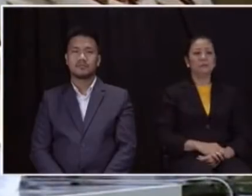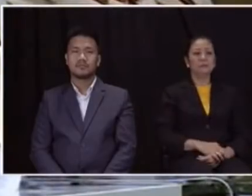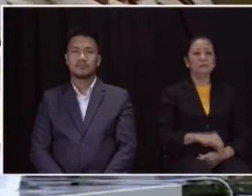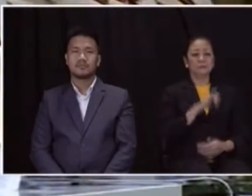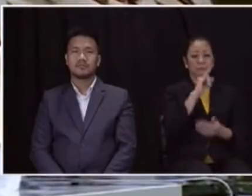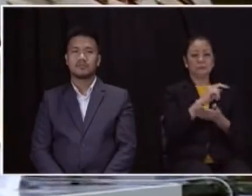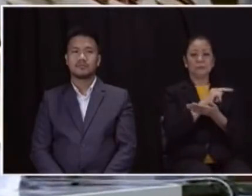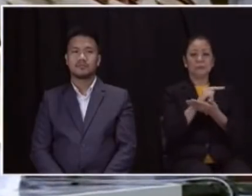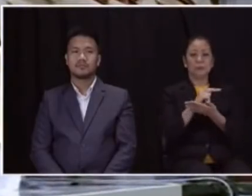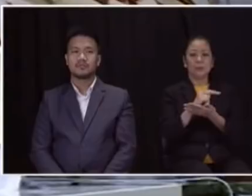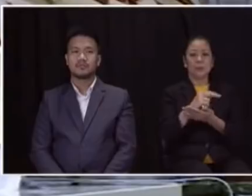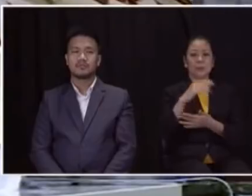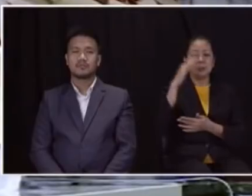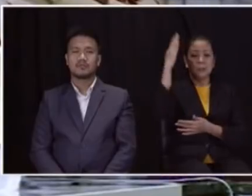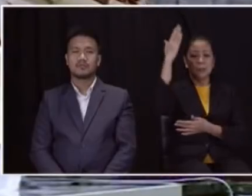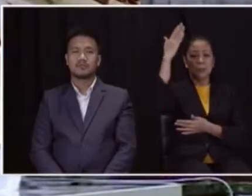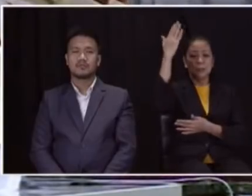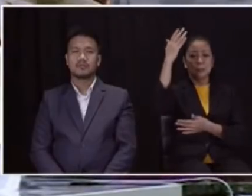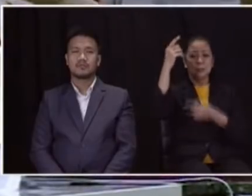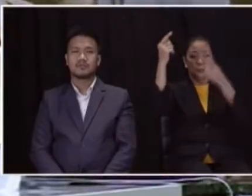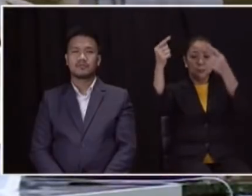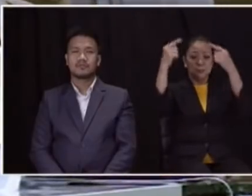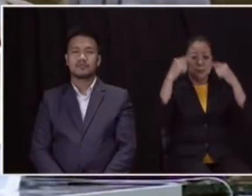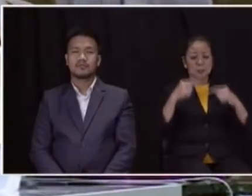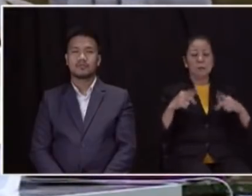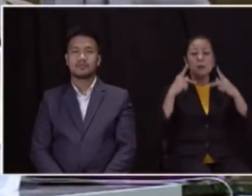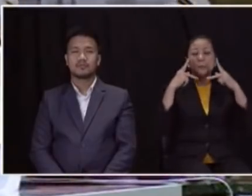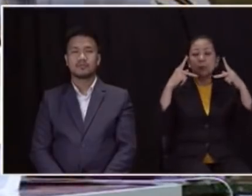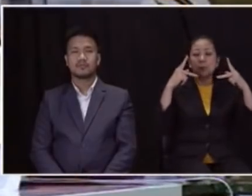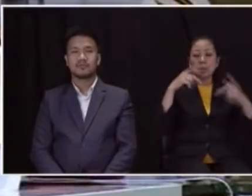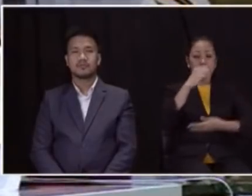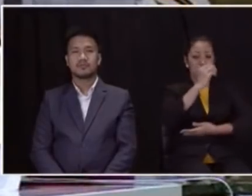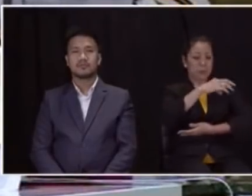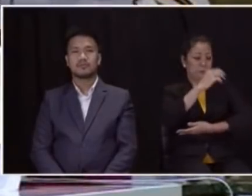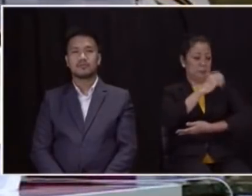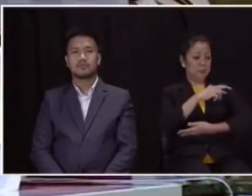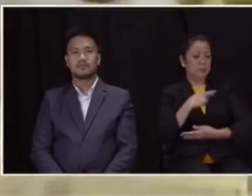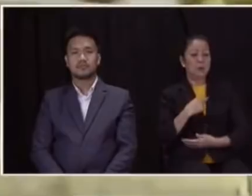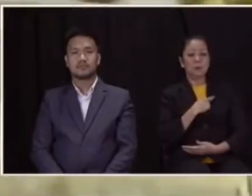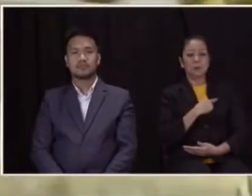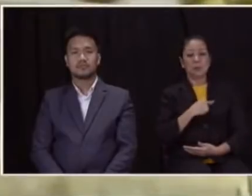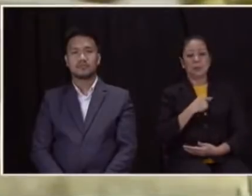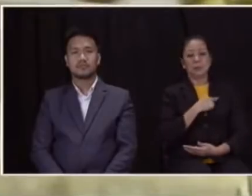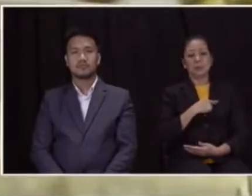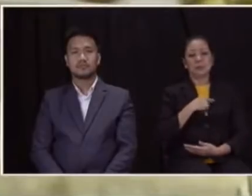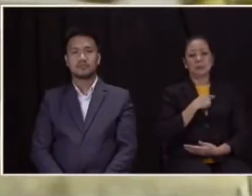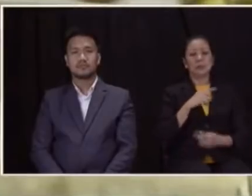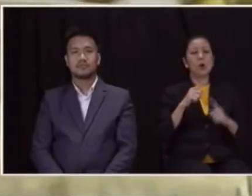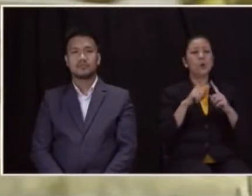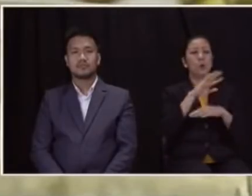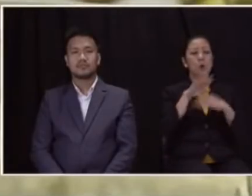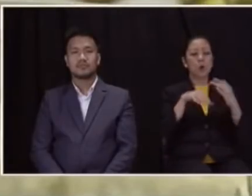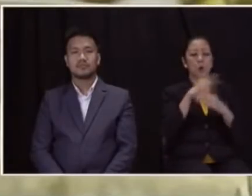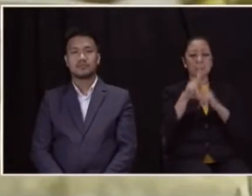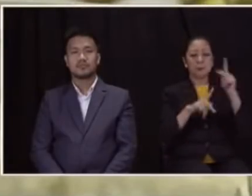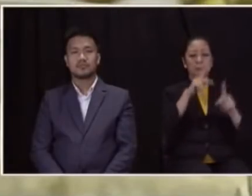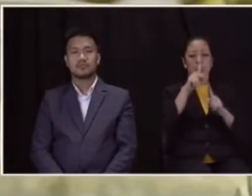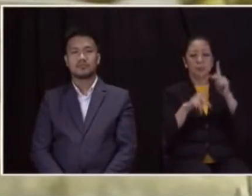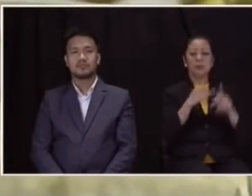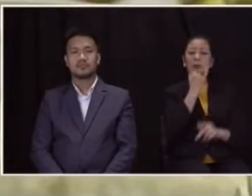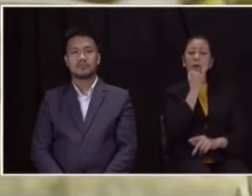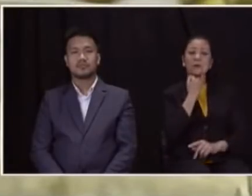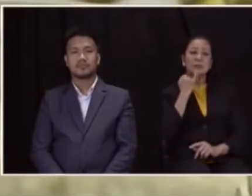John heralded his coming by proclaiming a baptism of repentance to all the people of